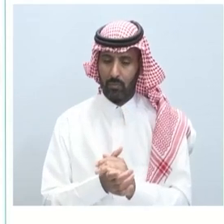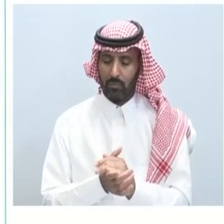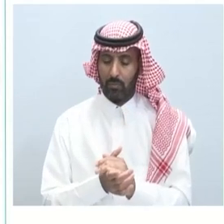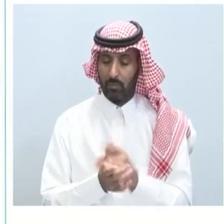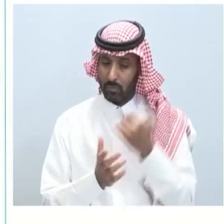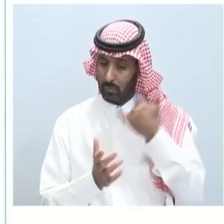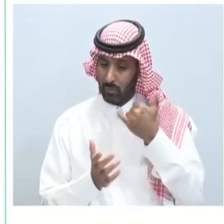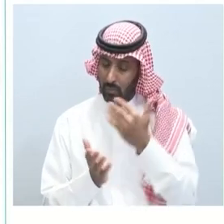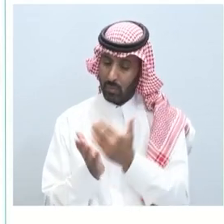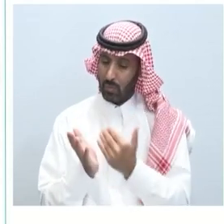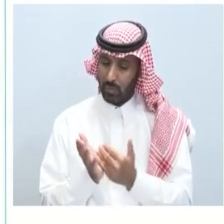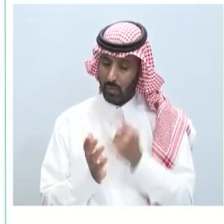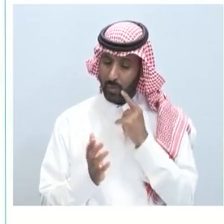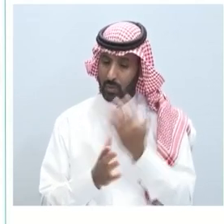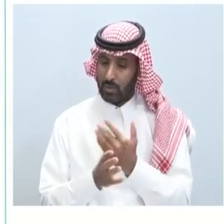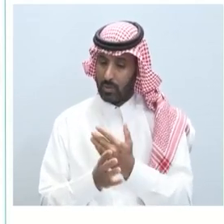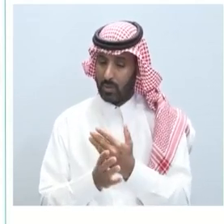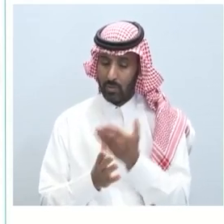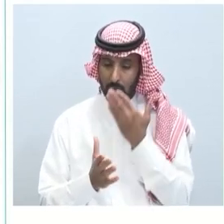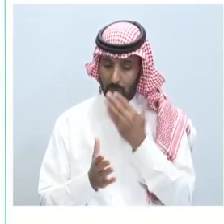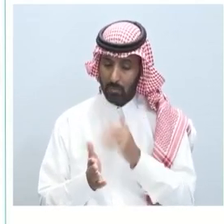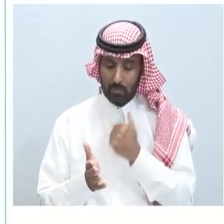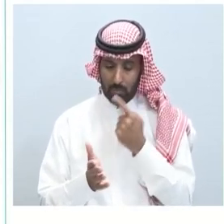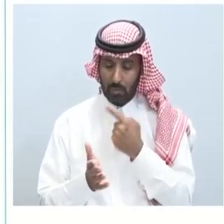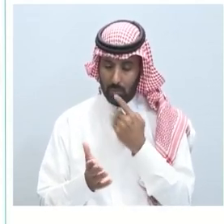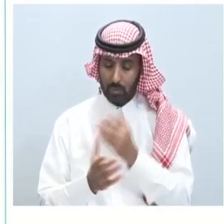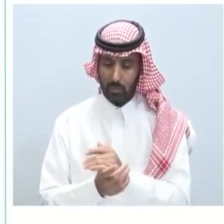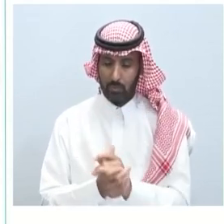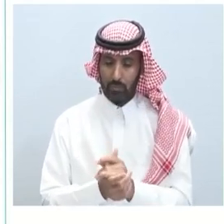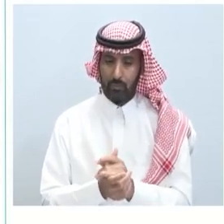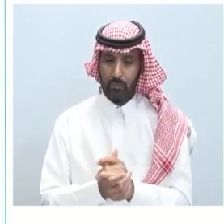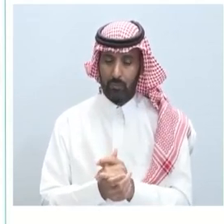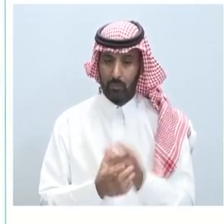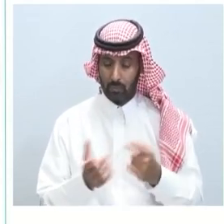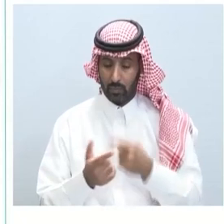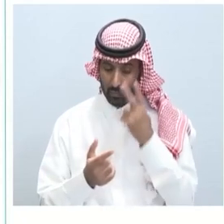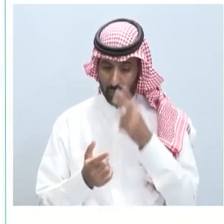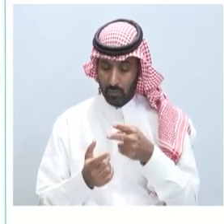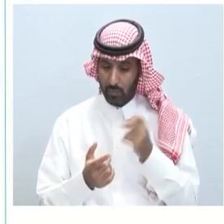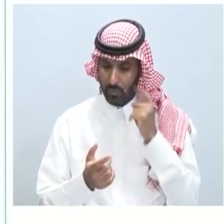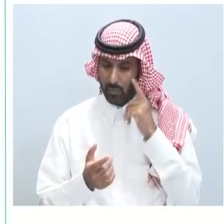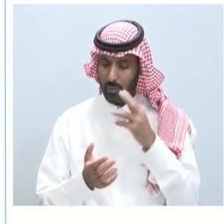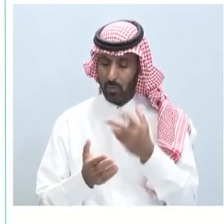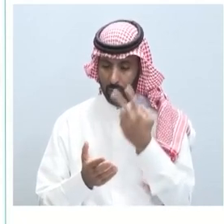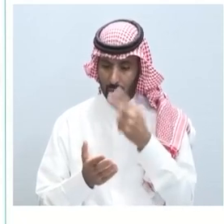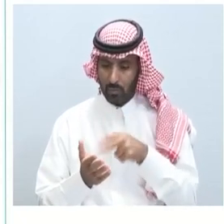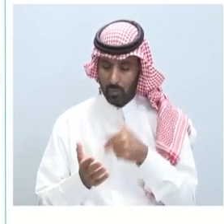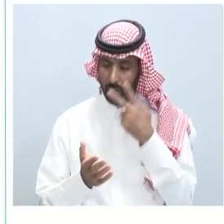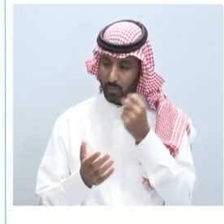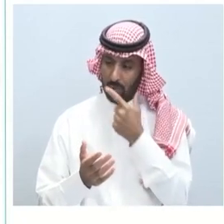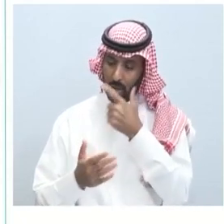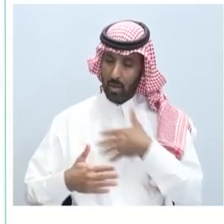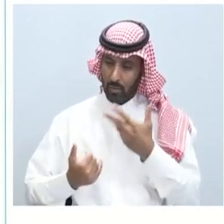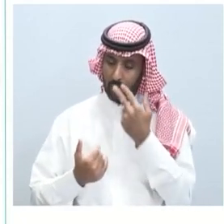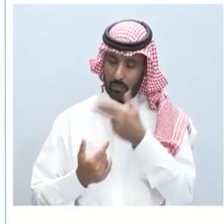cell phone is only part of the reason that she's tempted not to say anything. She also dreads the idea of seeing the pride on her